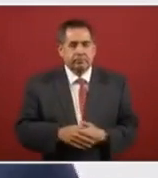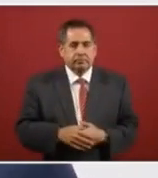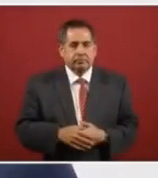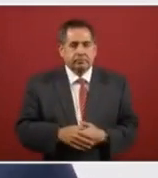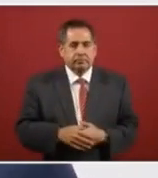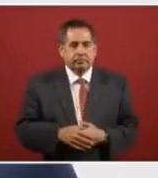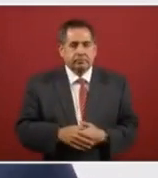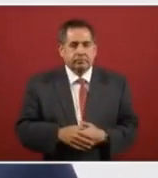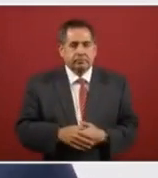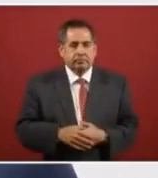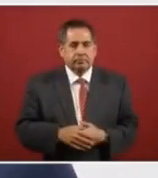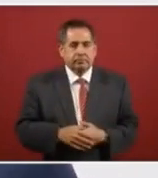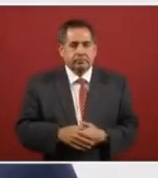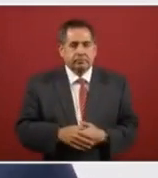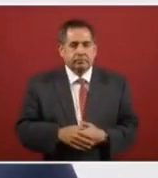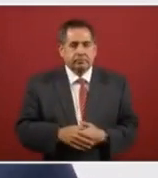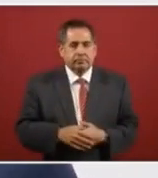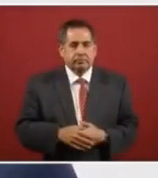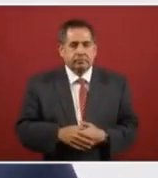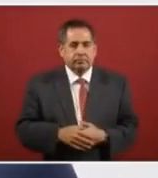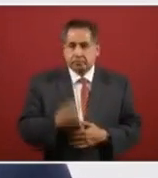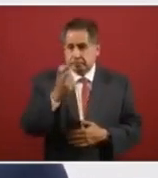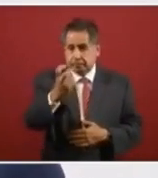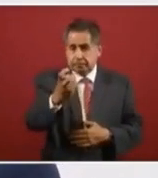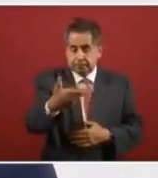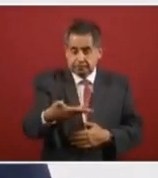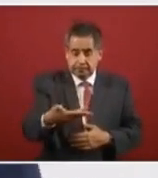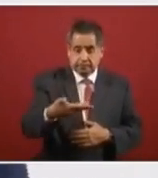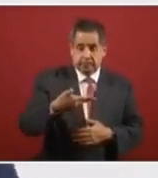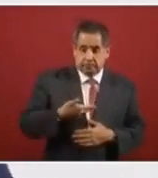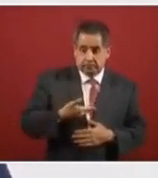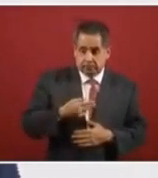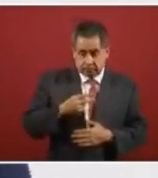so therefore if they ask me